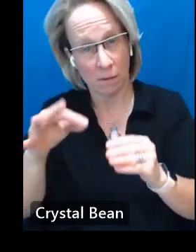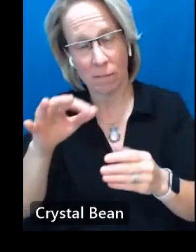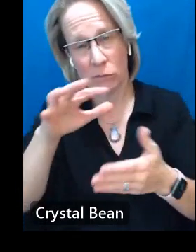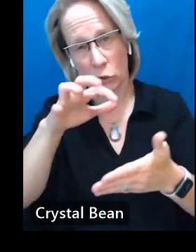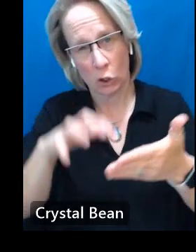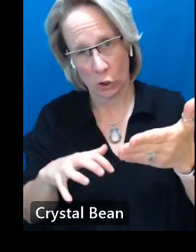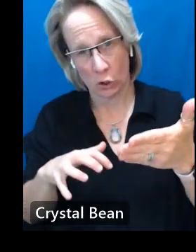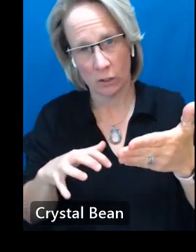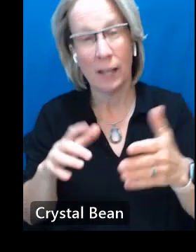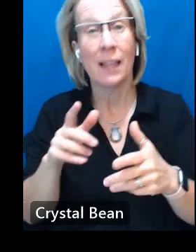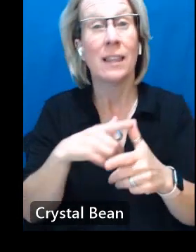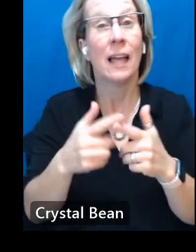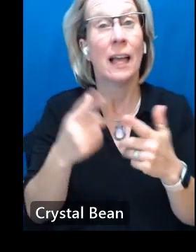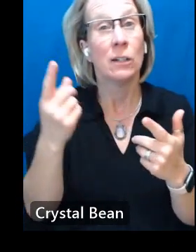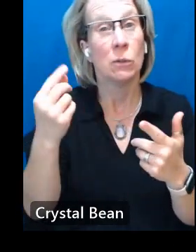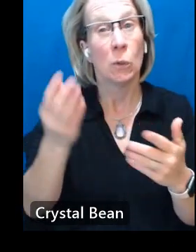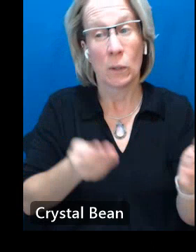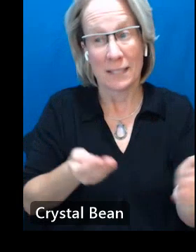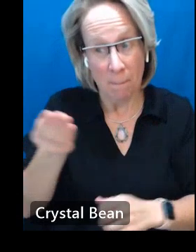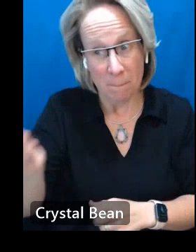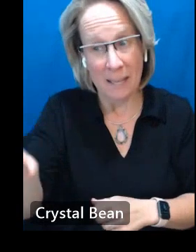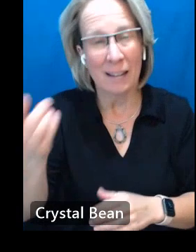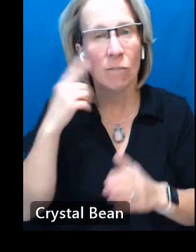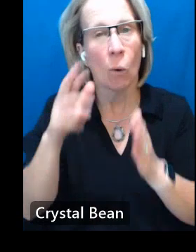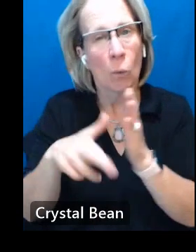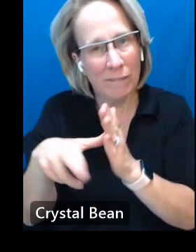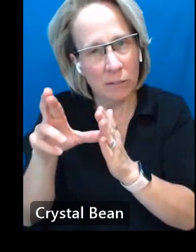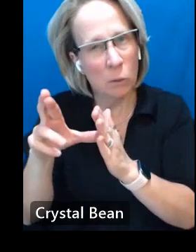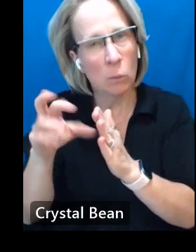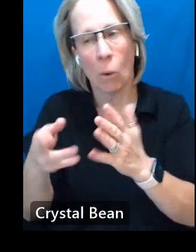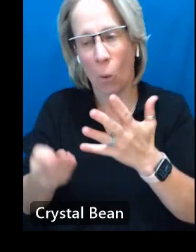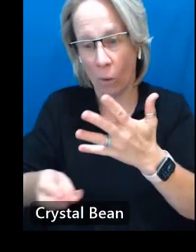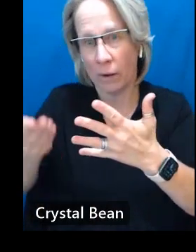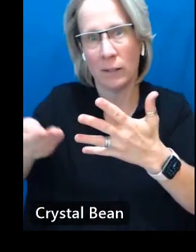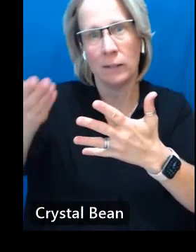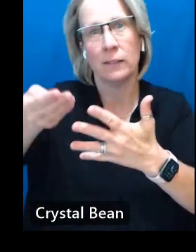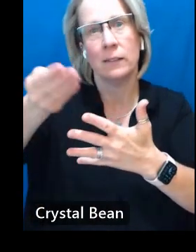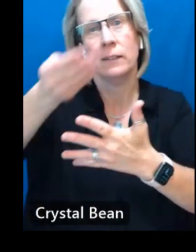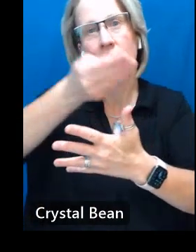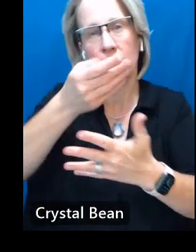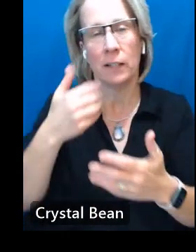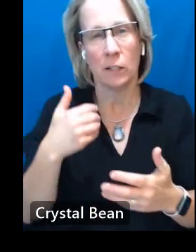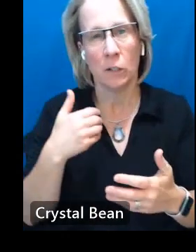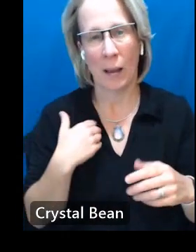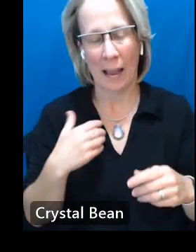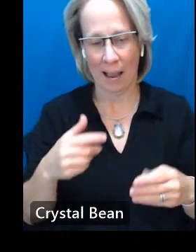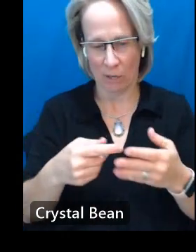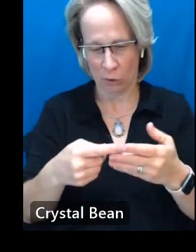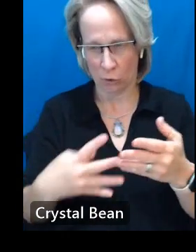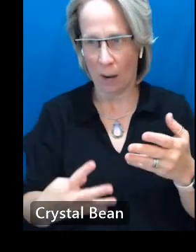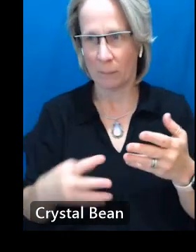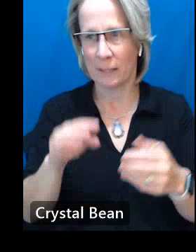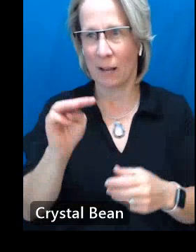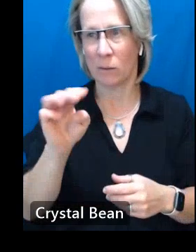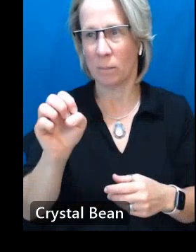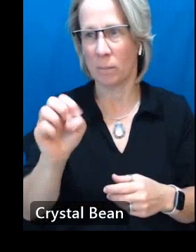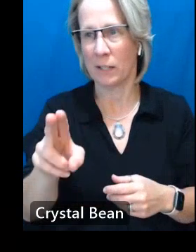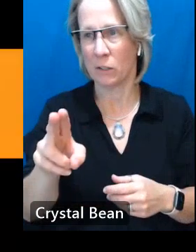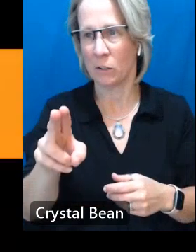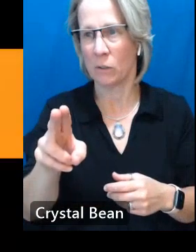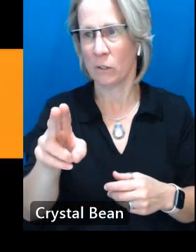it for review or to go up the chain, basically, there's a drop-down menu above the lines. Let me go back to the page, the slide here,